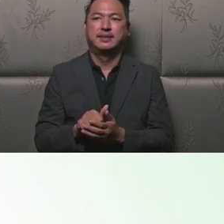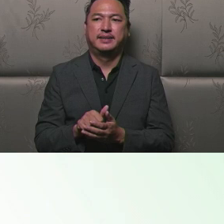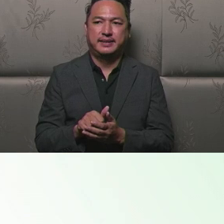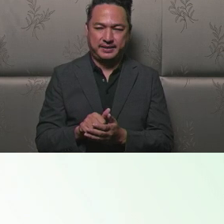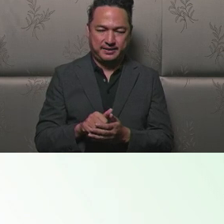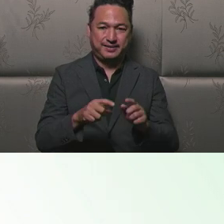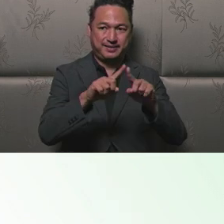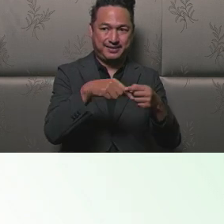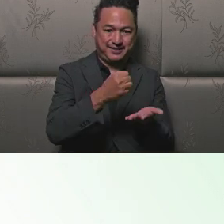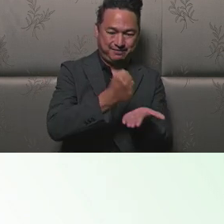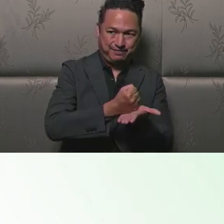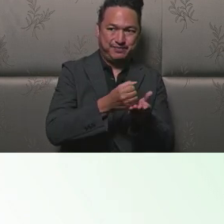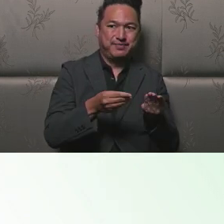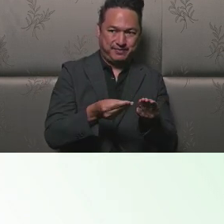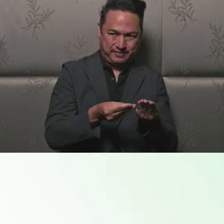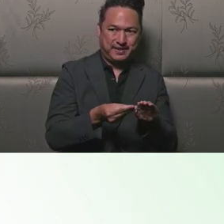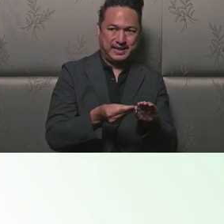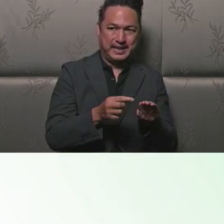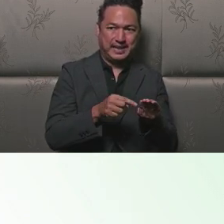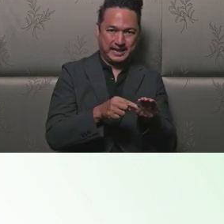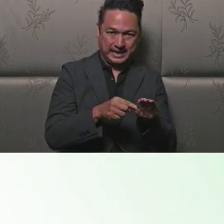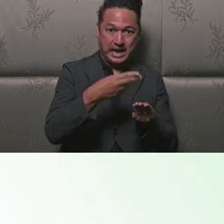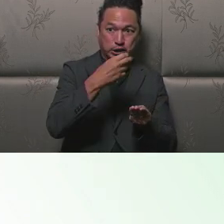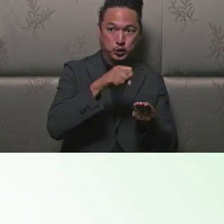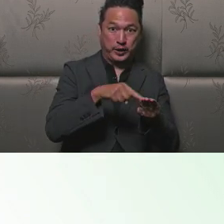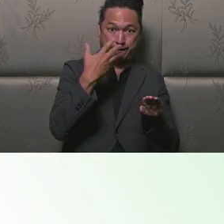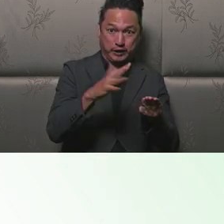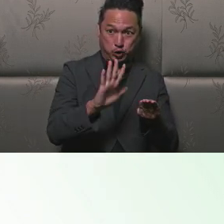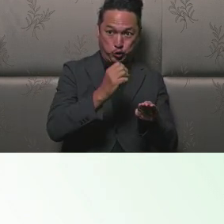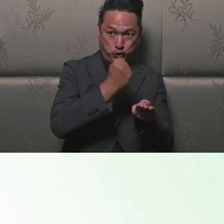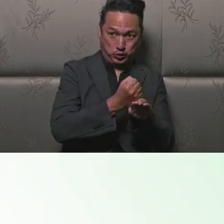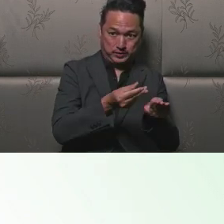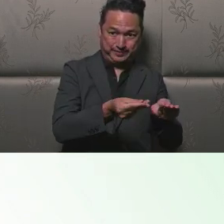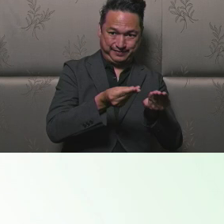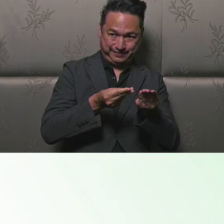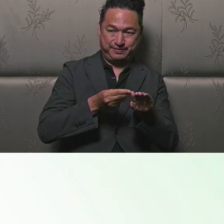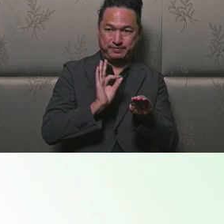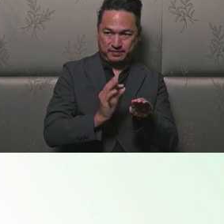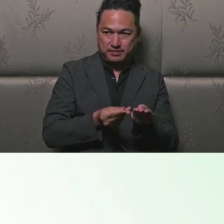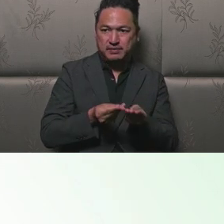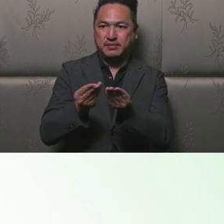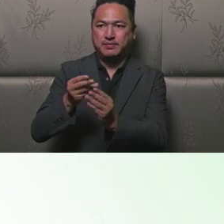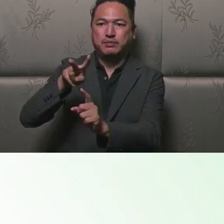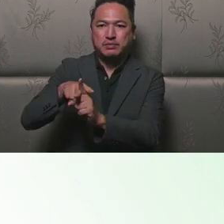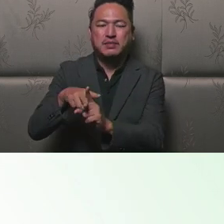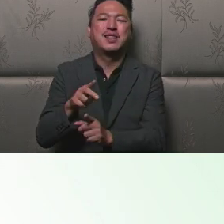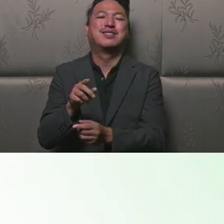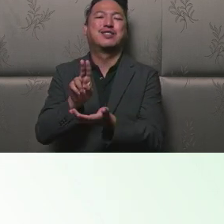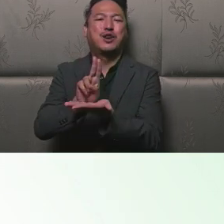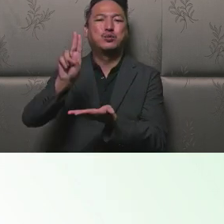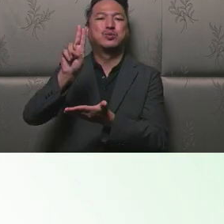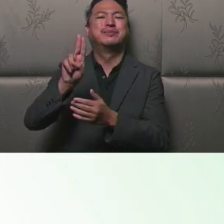NIL. We have a Center for Academic Credit Bank system. You first register as a learner, and then you can start accumulating